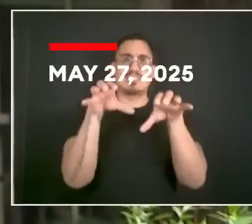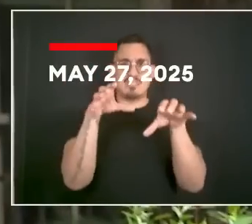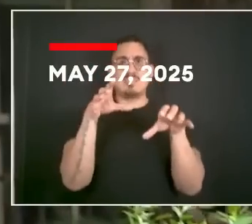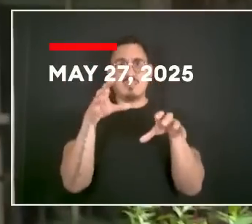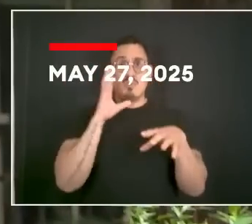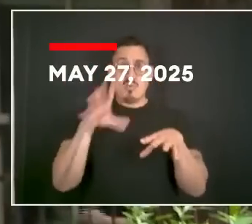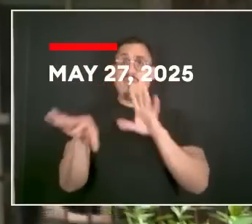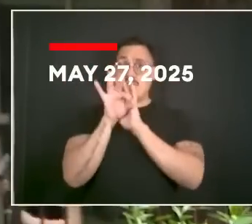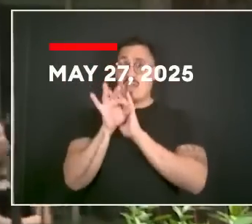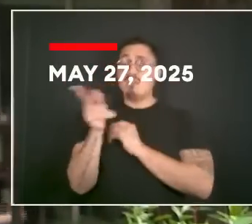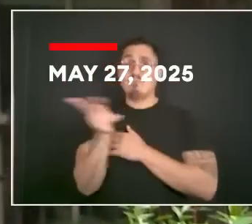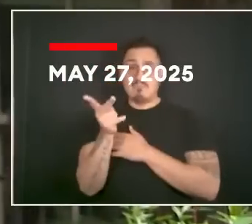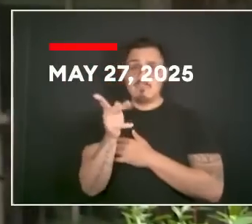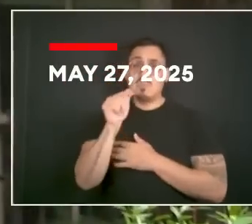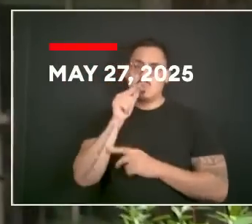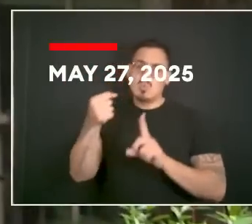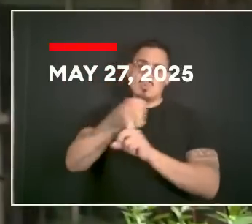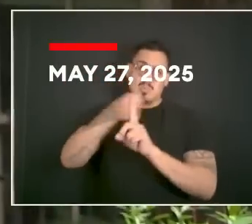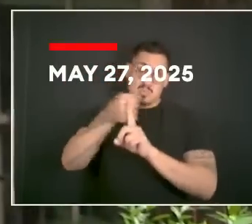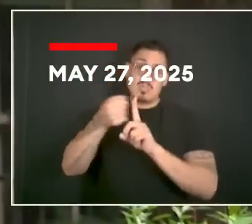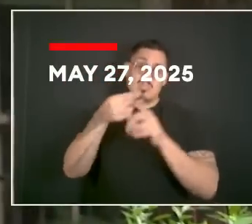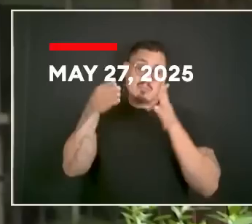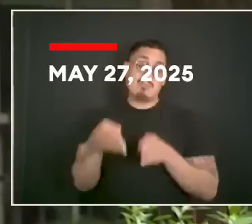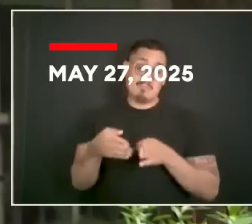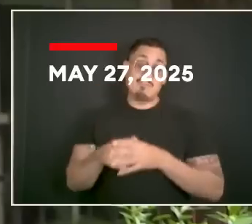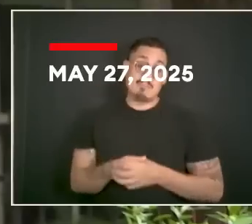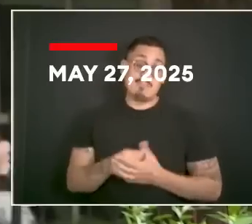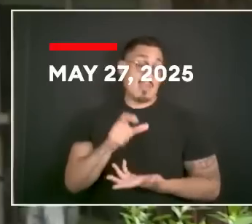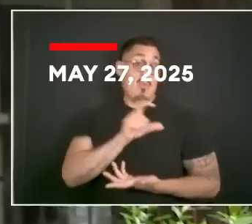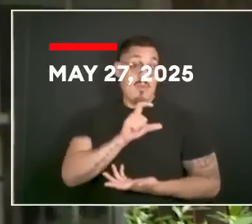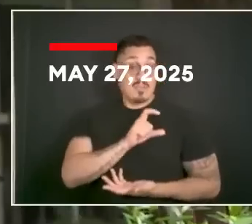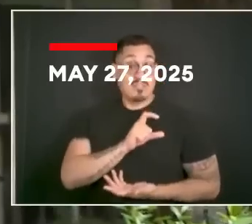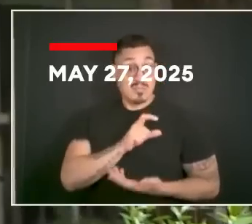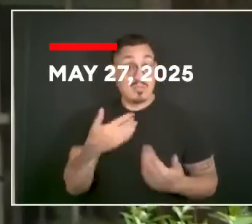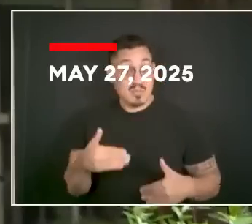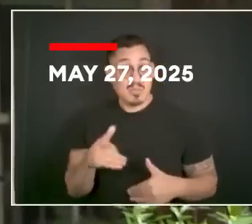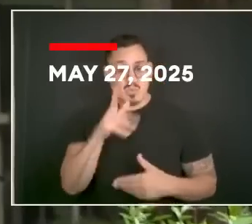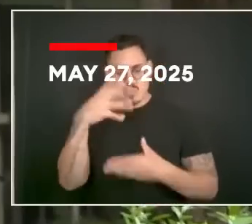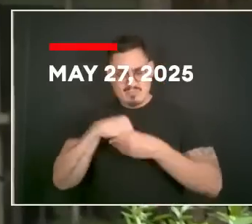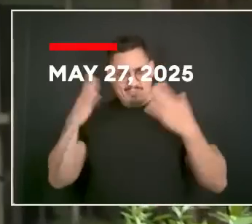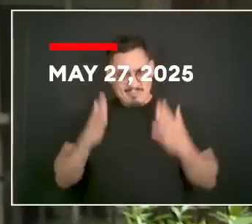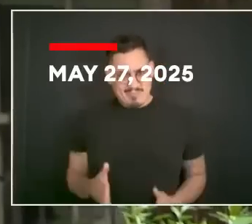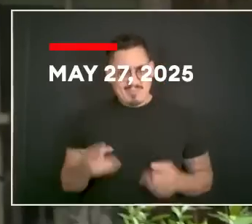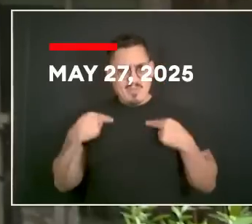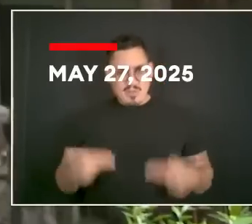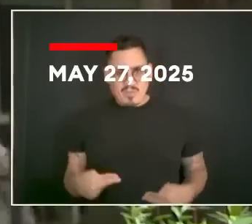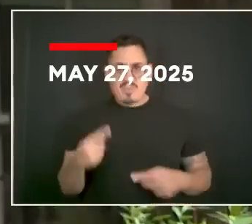who assaulted an officer who was in uniform, coming from a